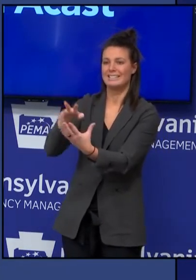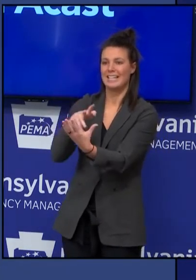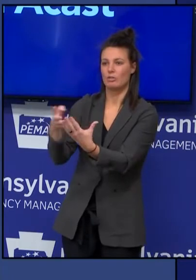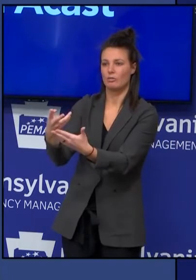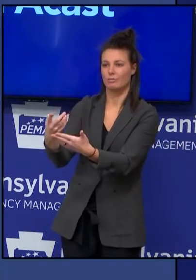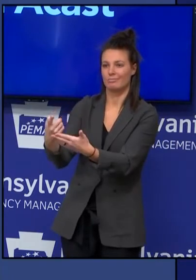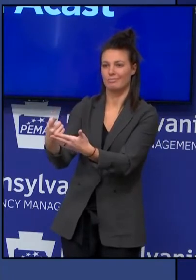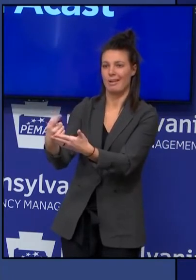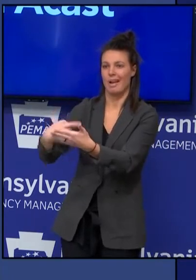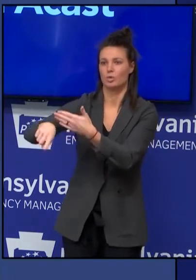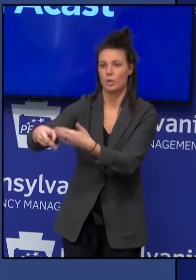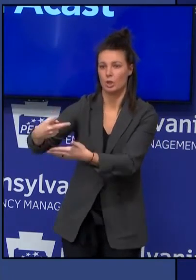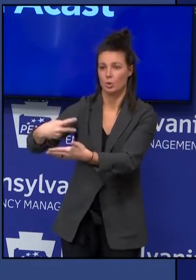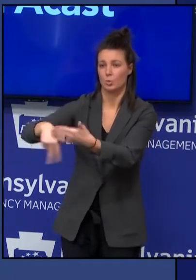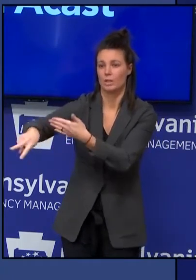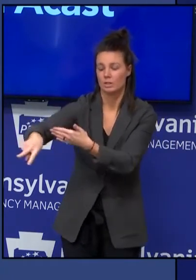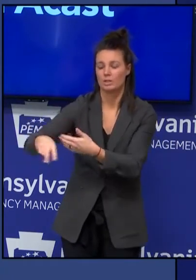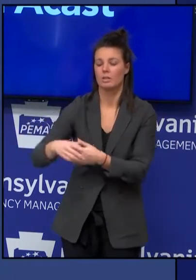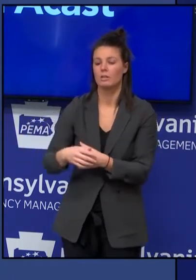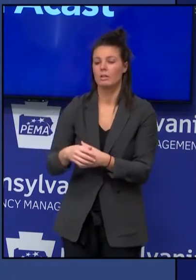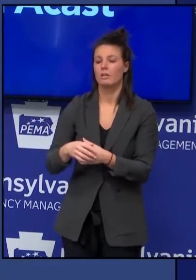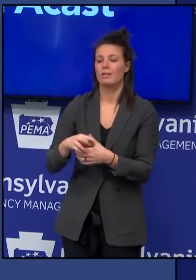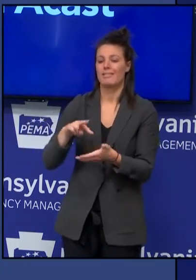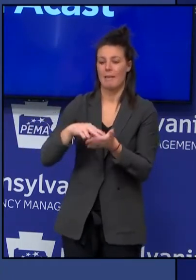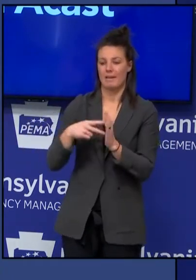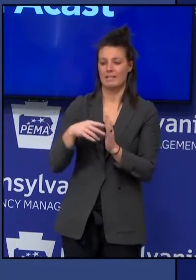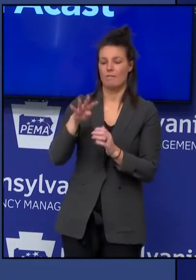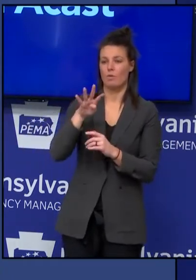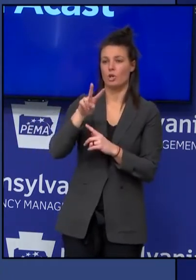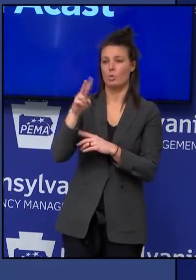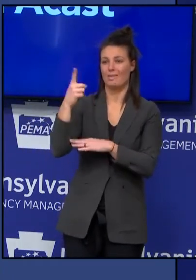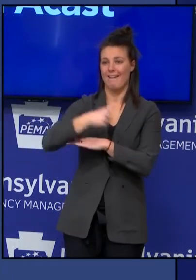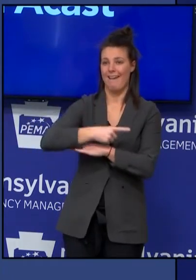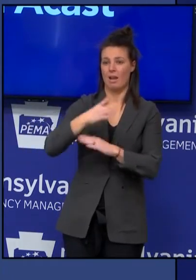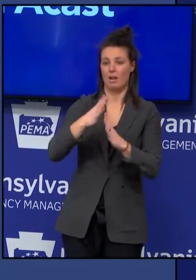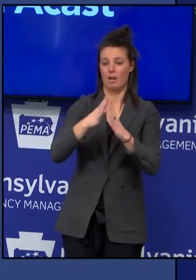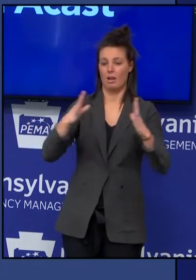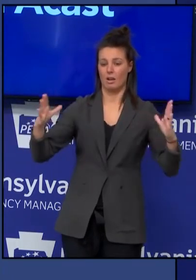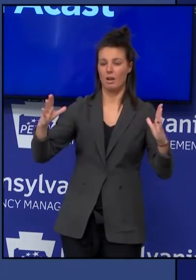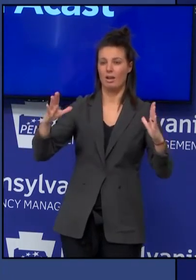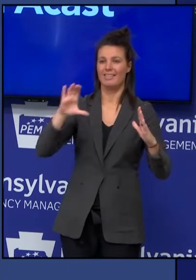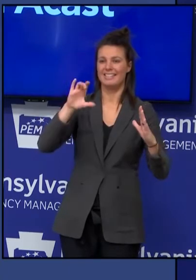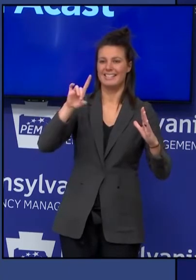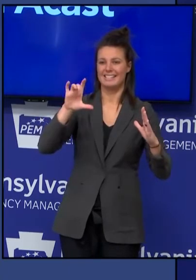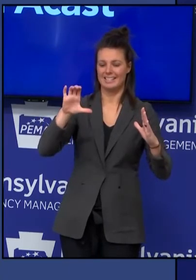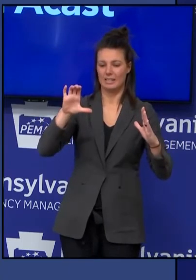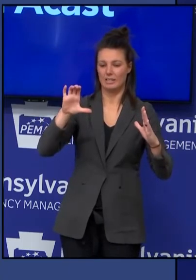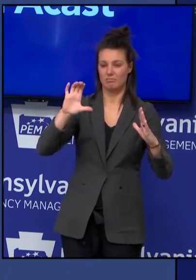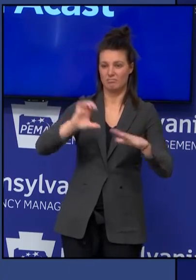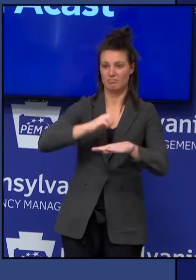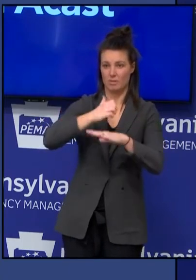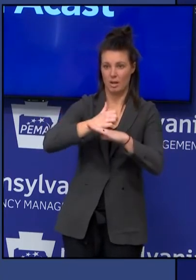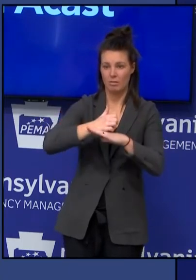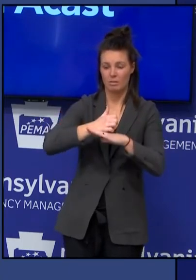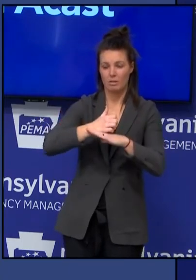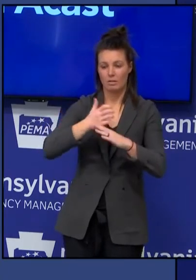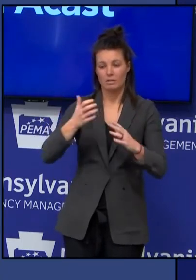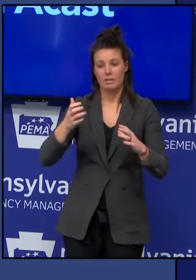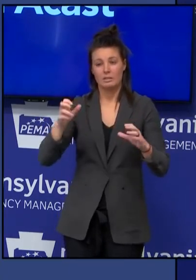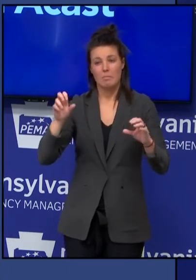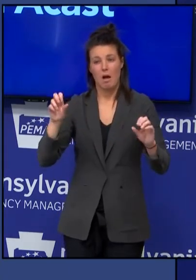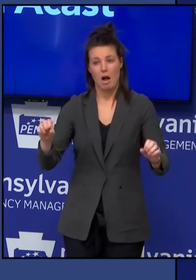week or the week after. So the 42-day window that the CDC has now advised is permissible